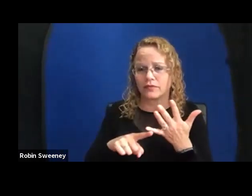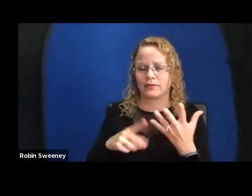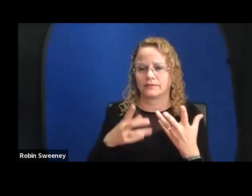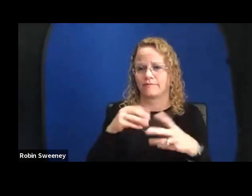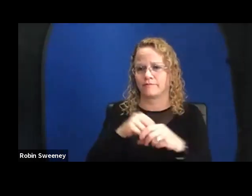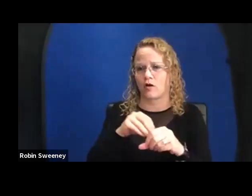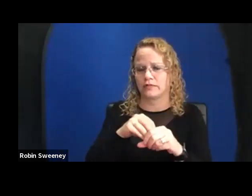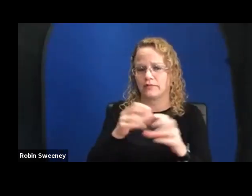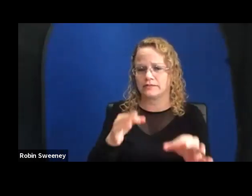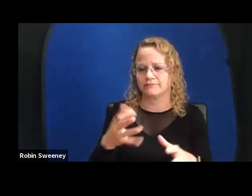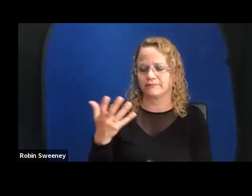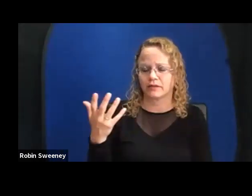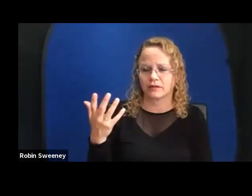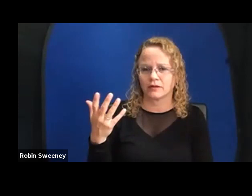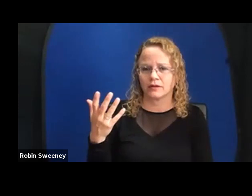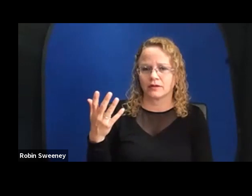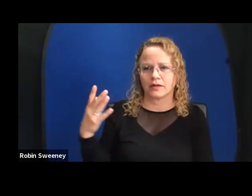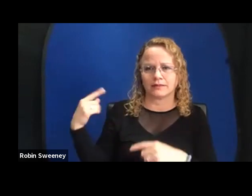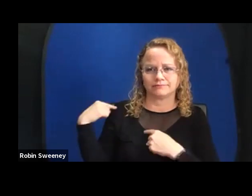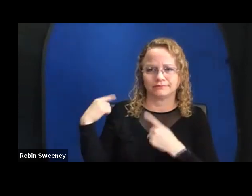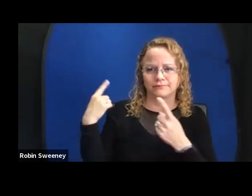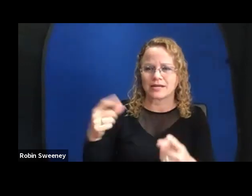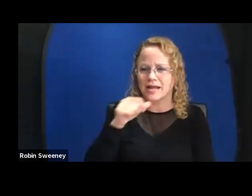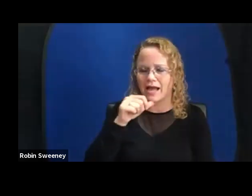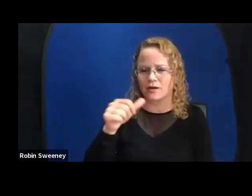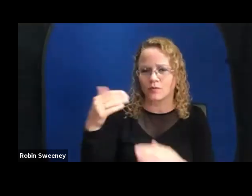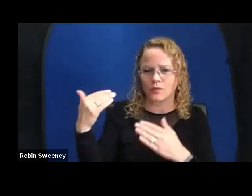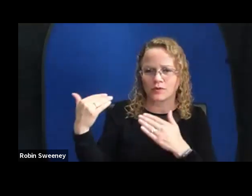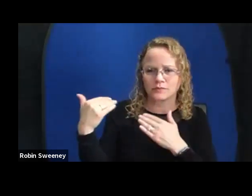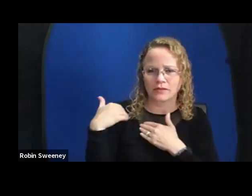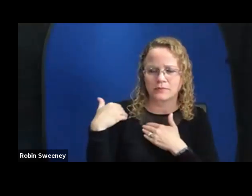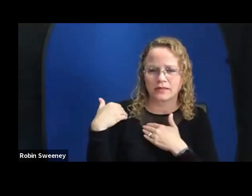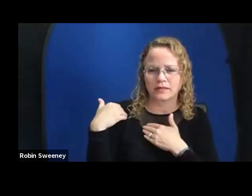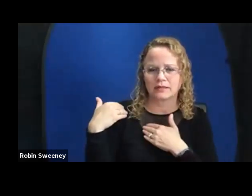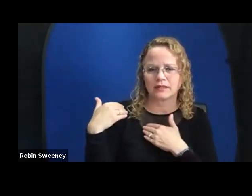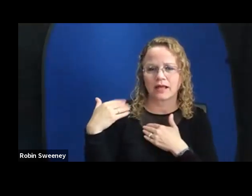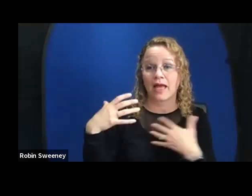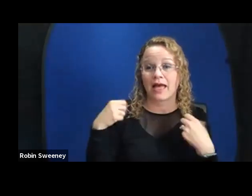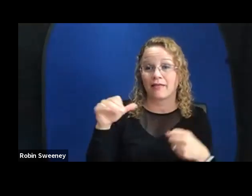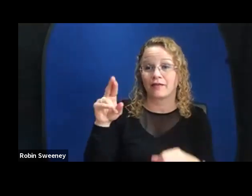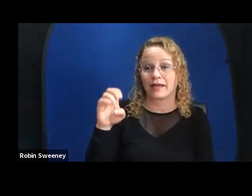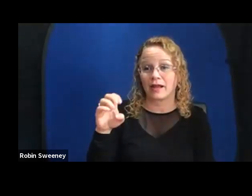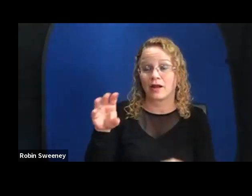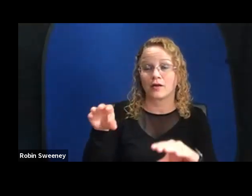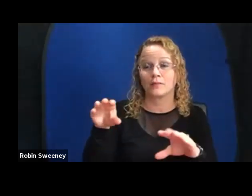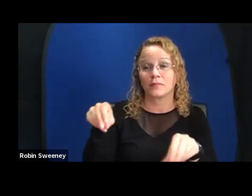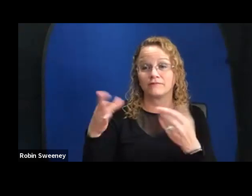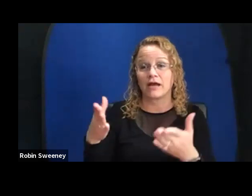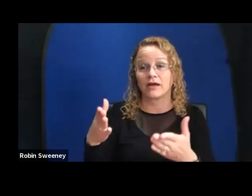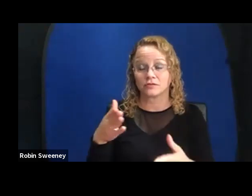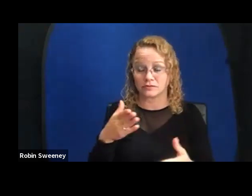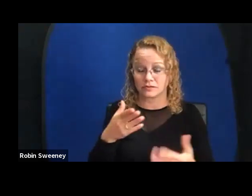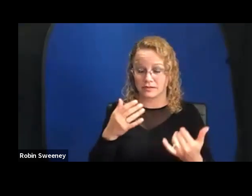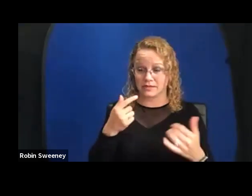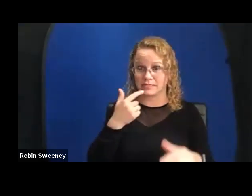historically hasn't been a responsibility that healthcare providers have said, we have the responsibility to get our services to them, not